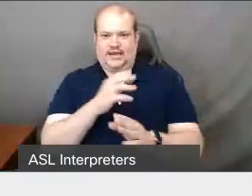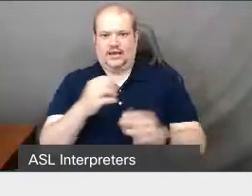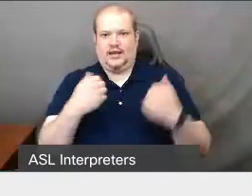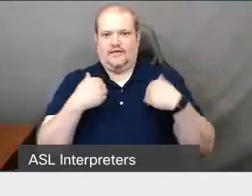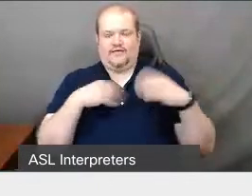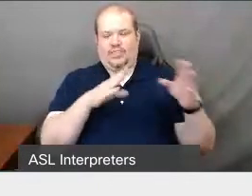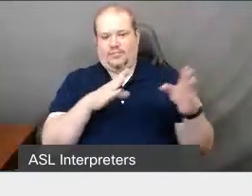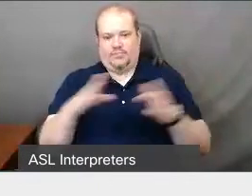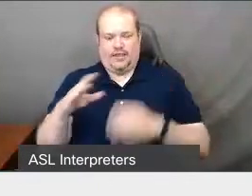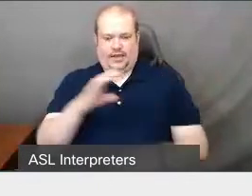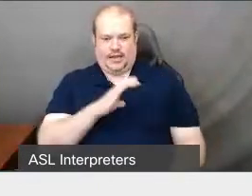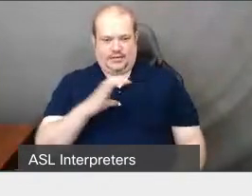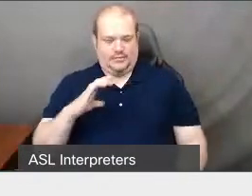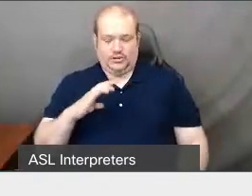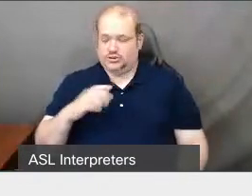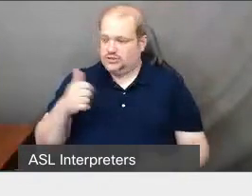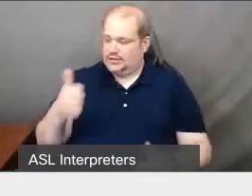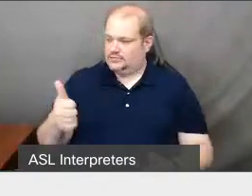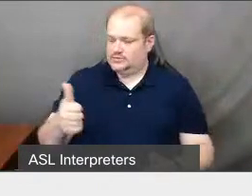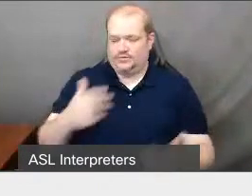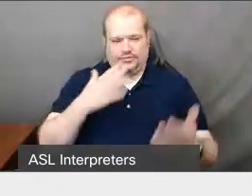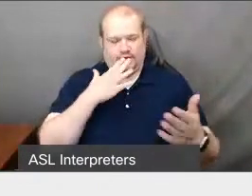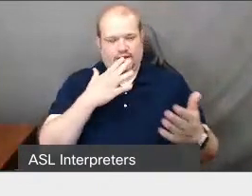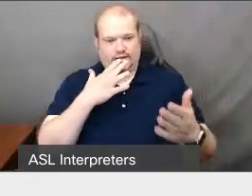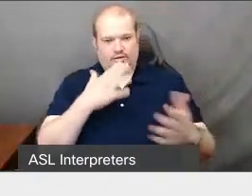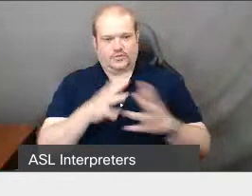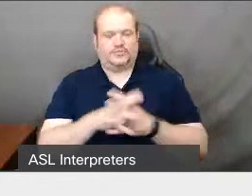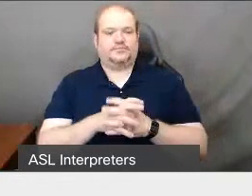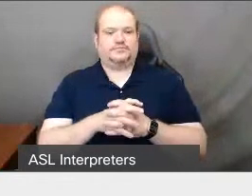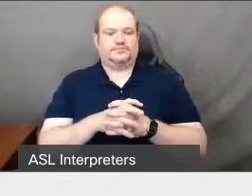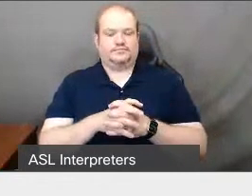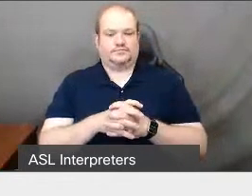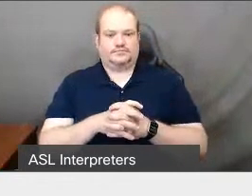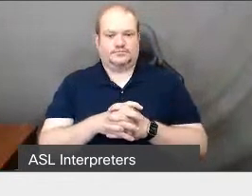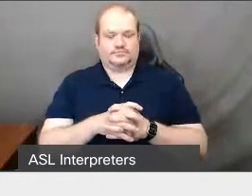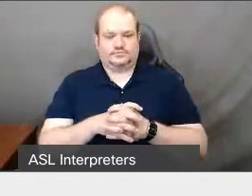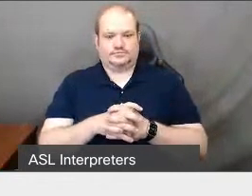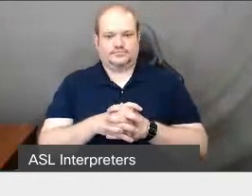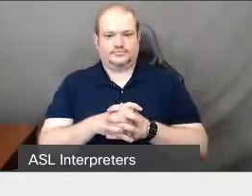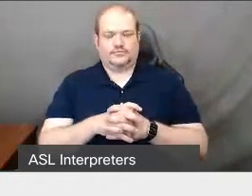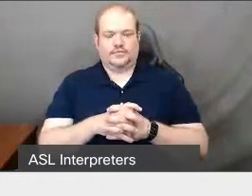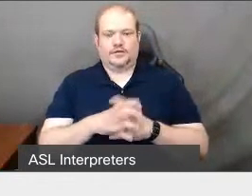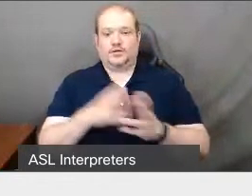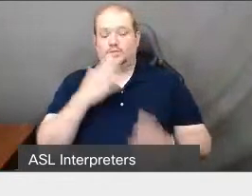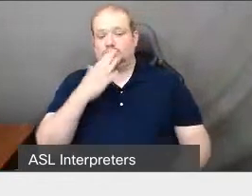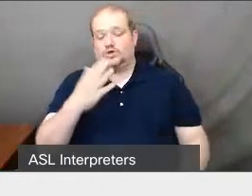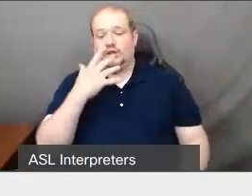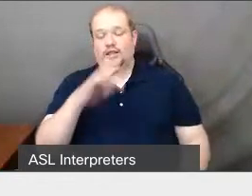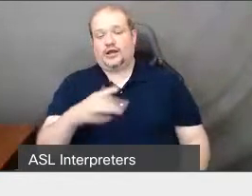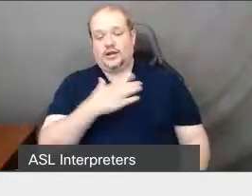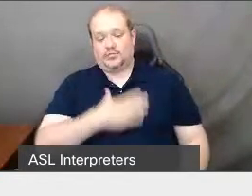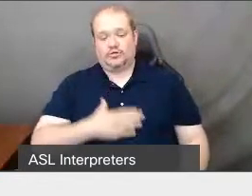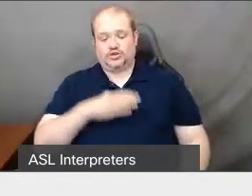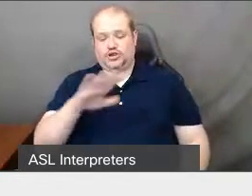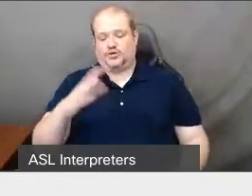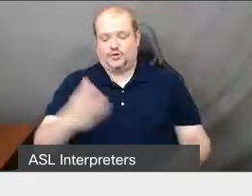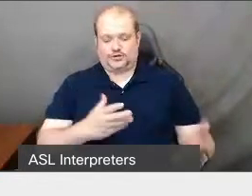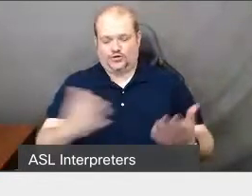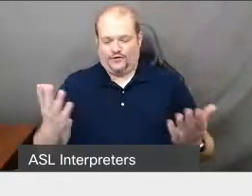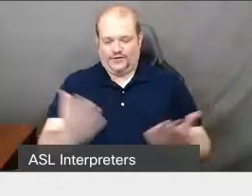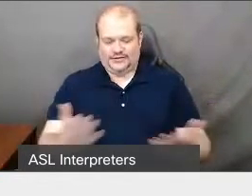commission. Absolutely. Thank you, Mr. Herndon. We certainly wish you well and appreciate your service here.